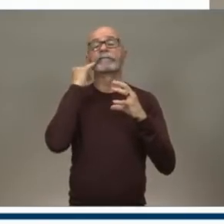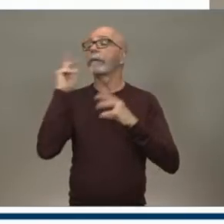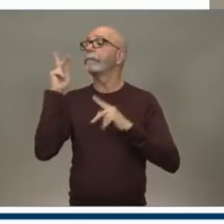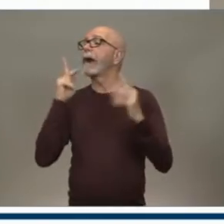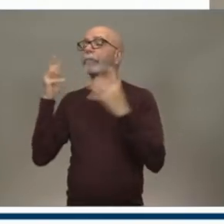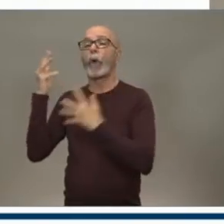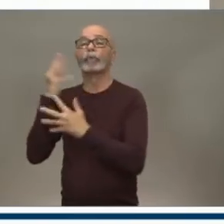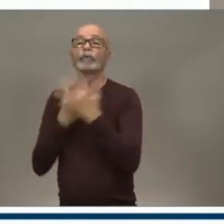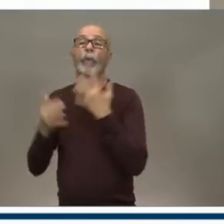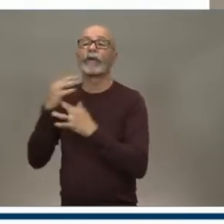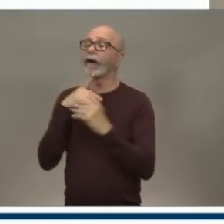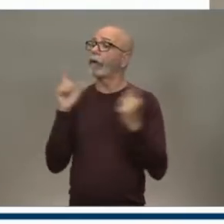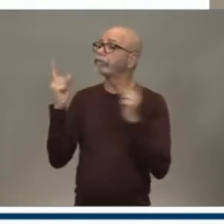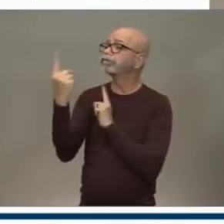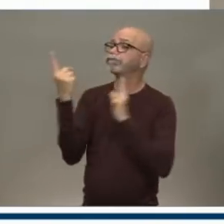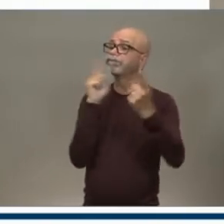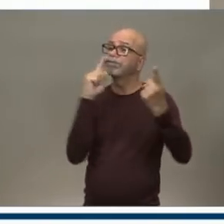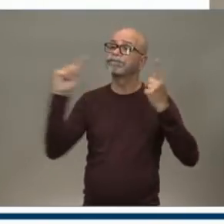maximum number is 10.